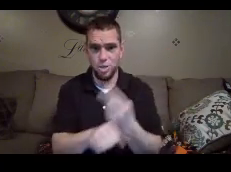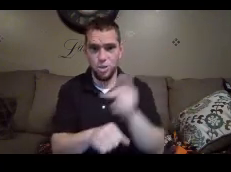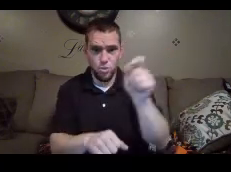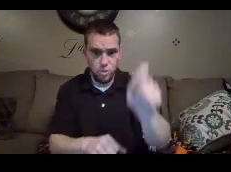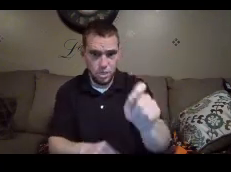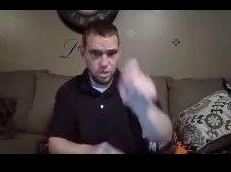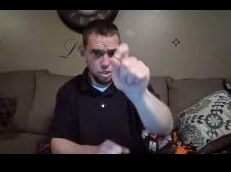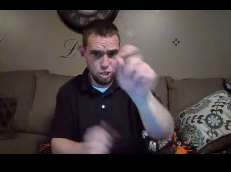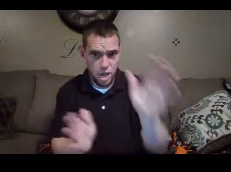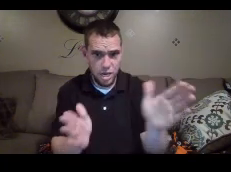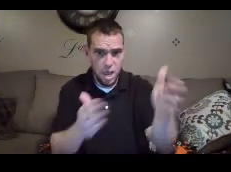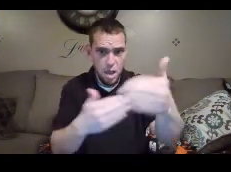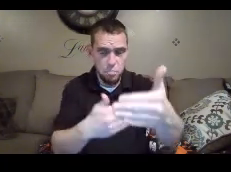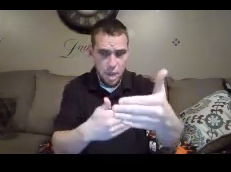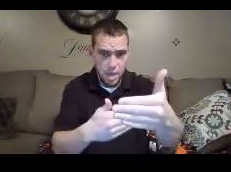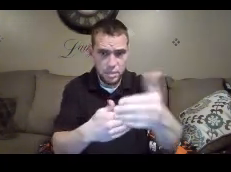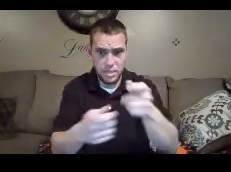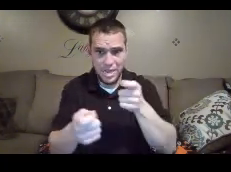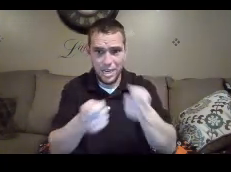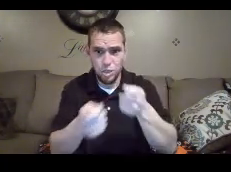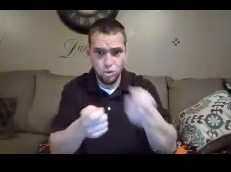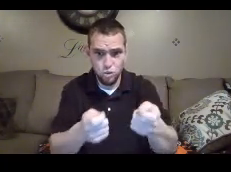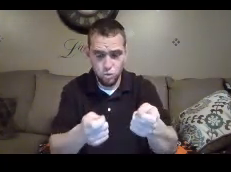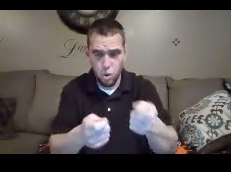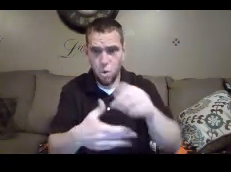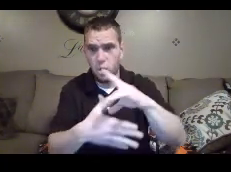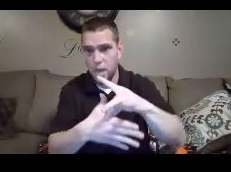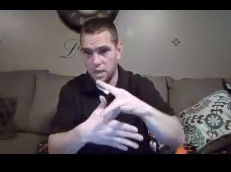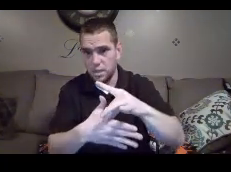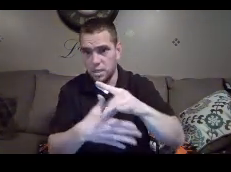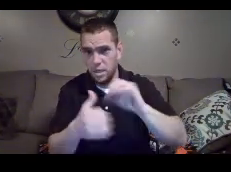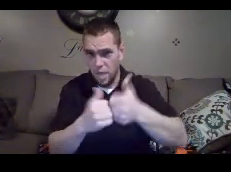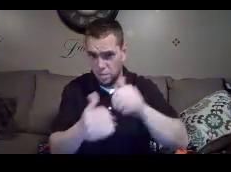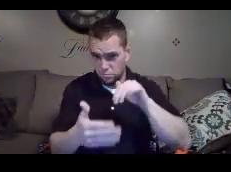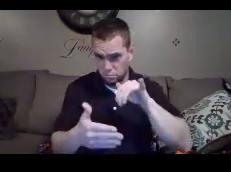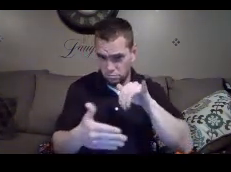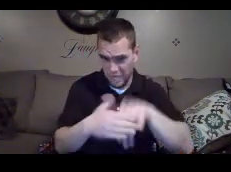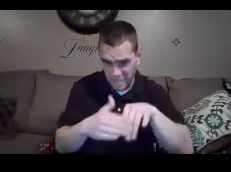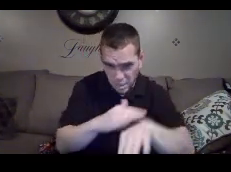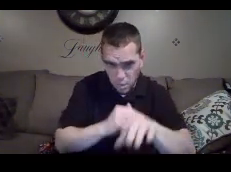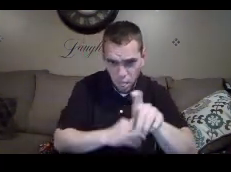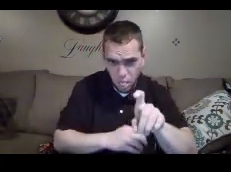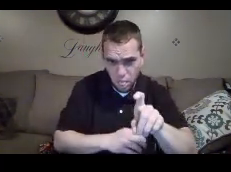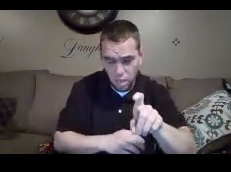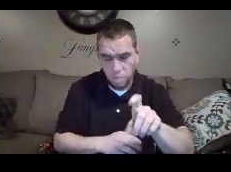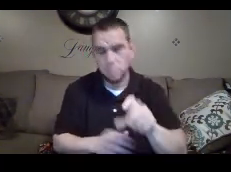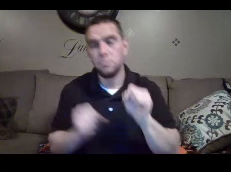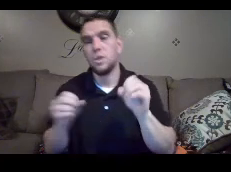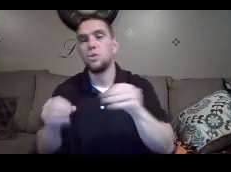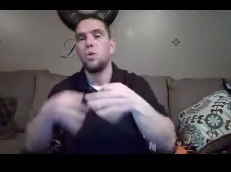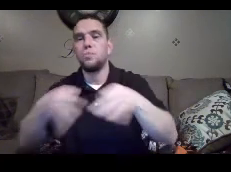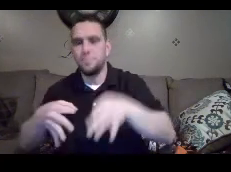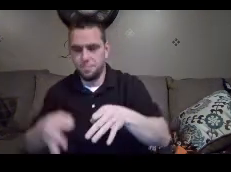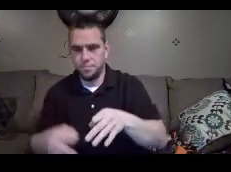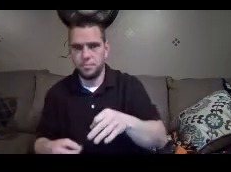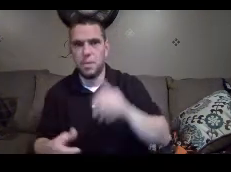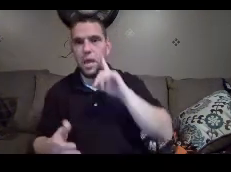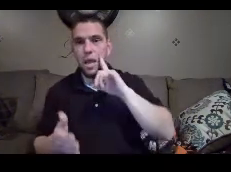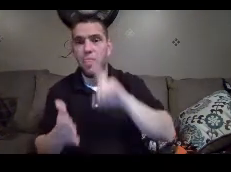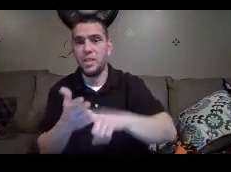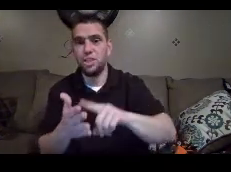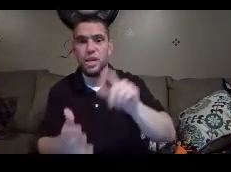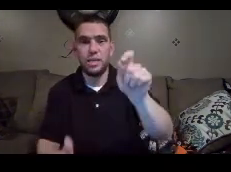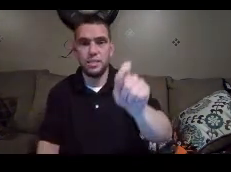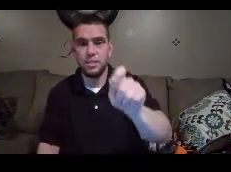add the checkbox, and will this be accessible? So the checkbox, so the controls in Word in